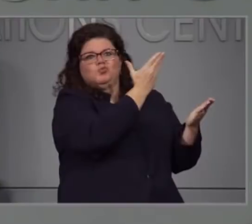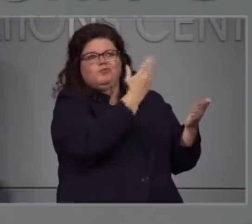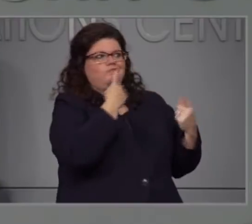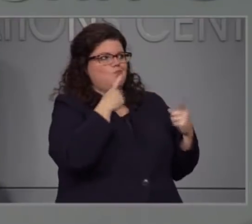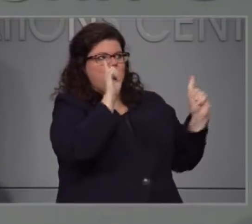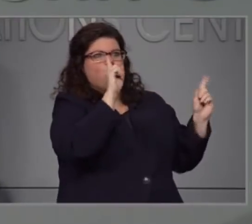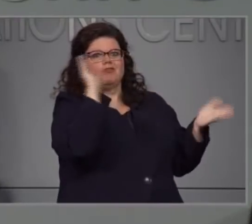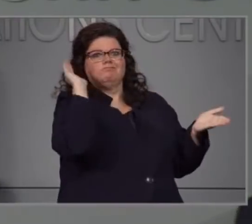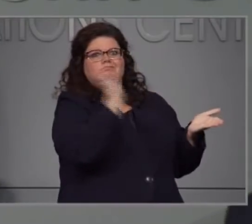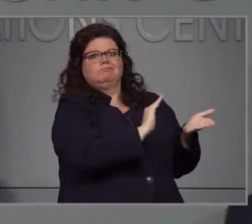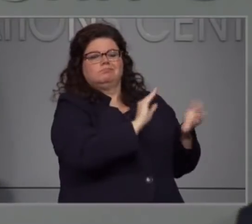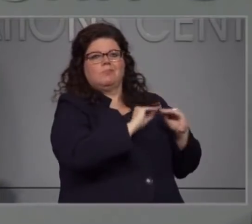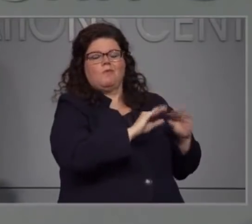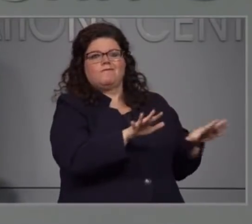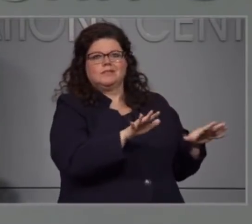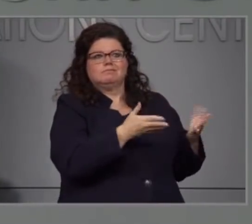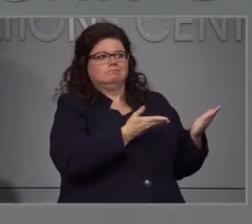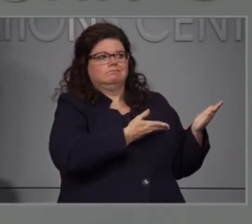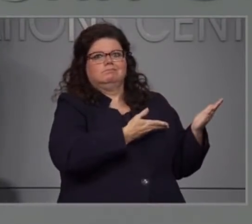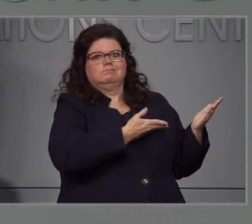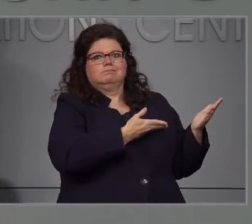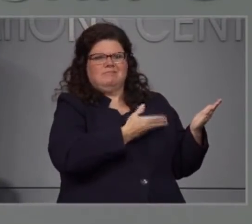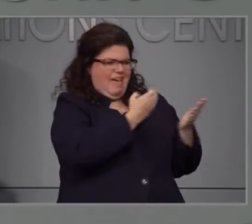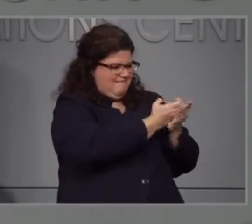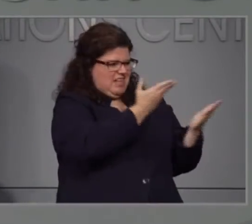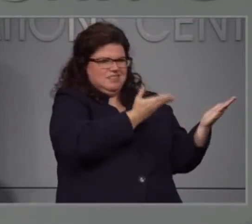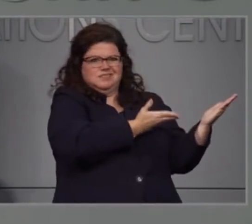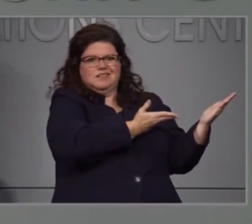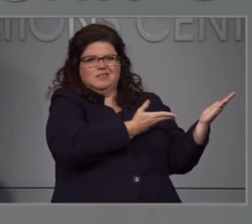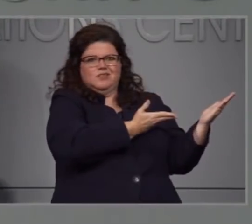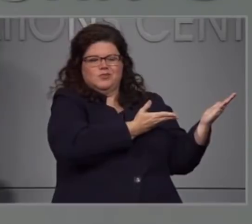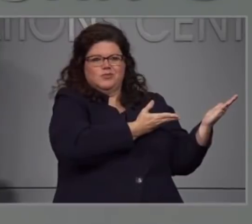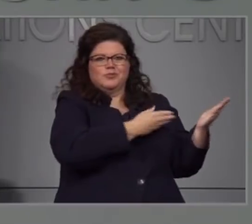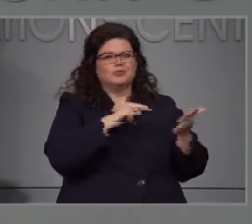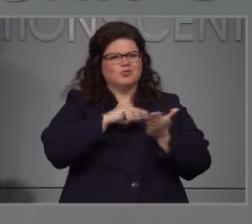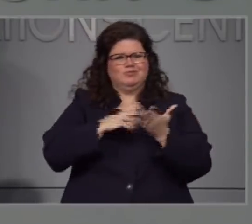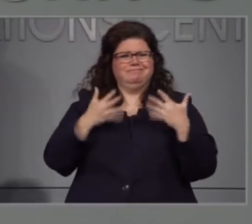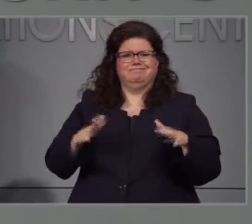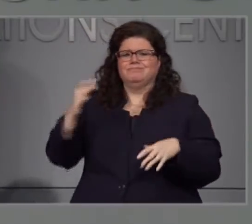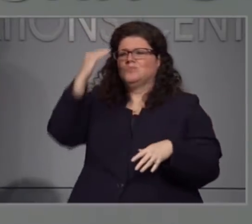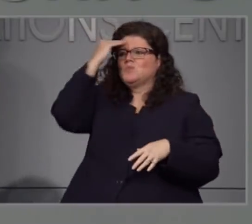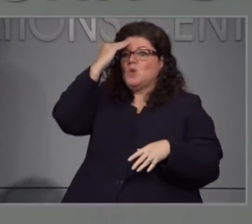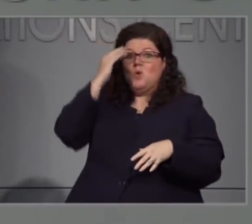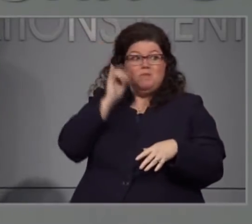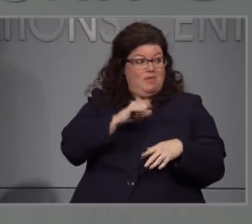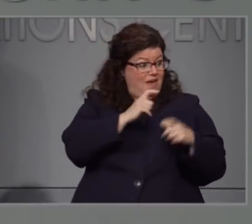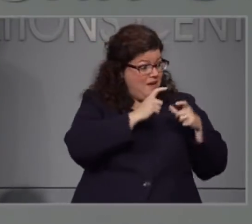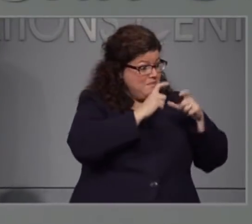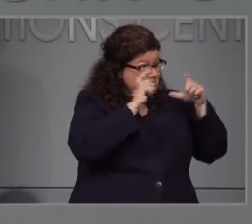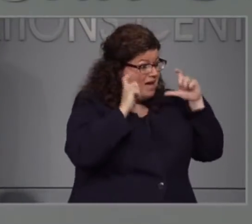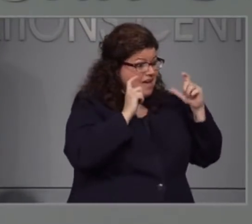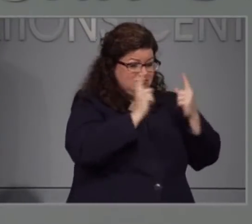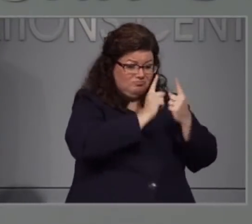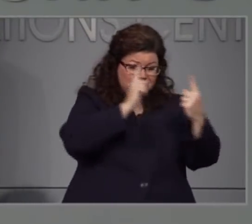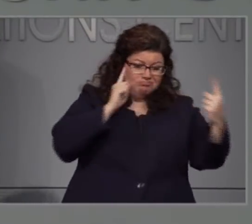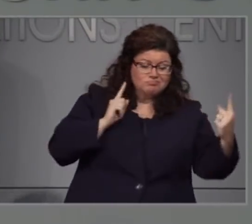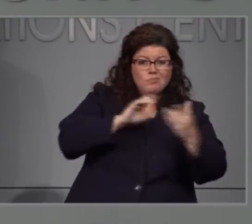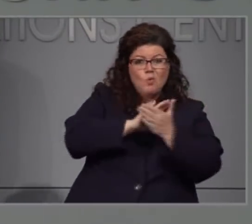and evidence-based. Nurses know these strategies will slow the spread of the